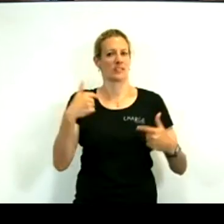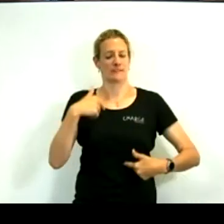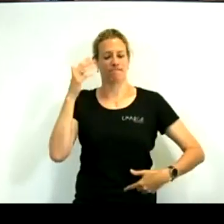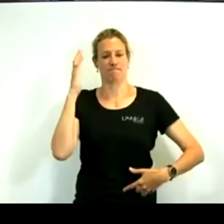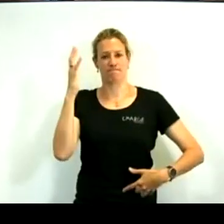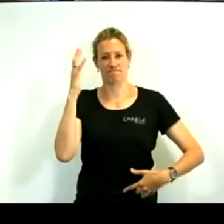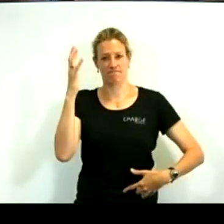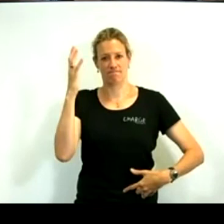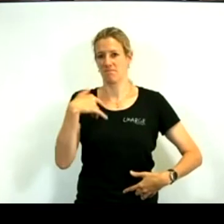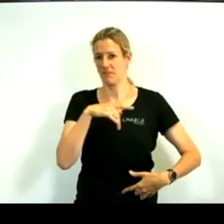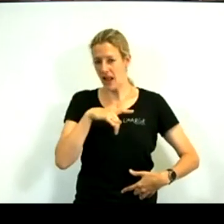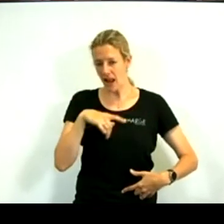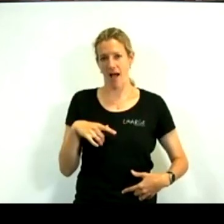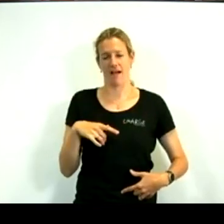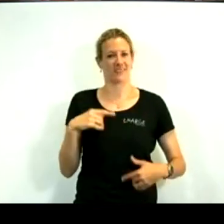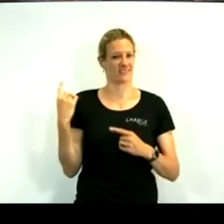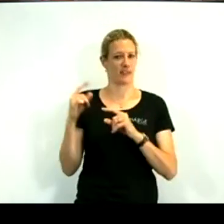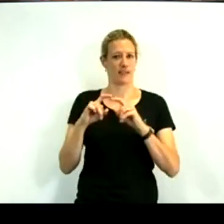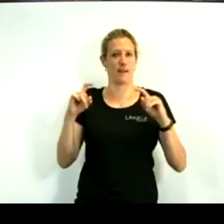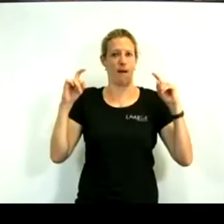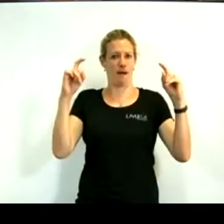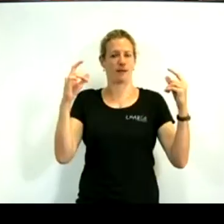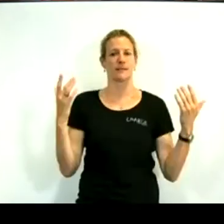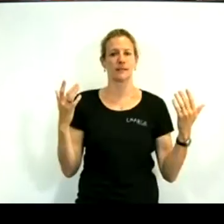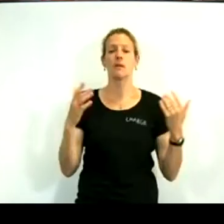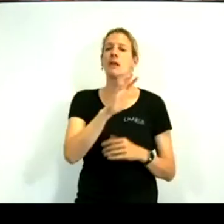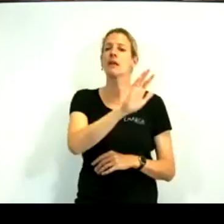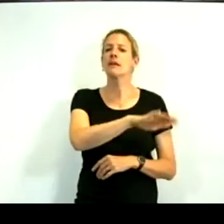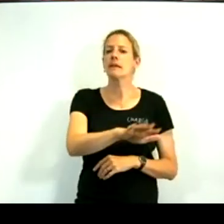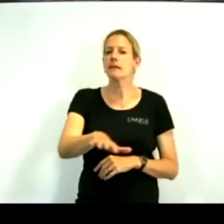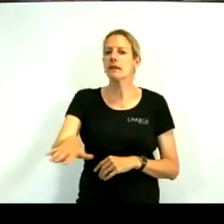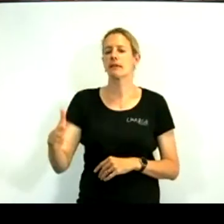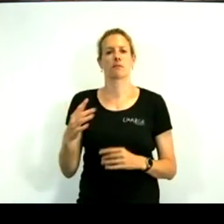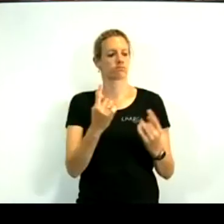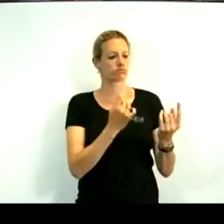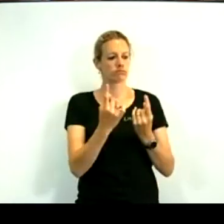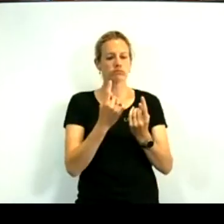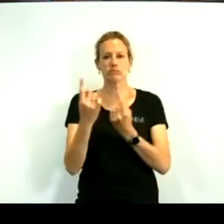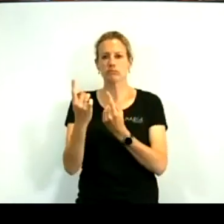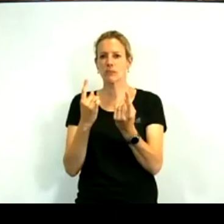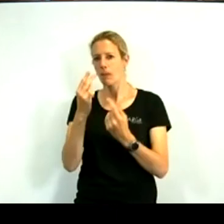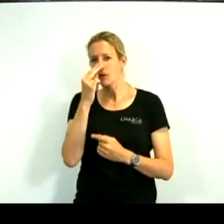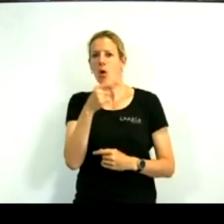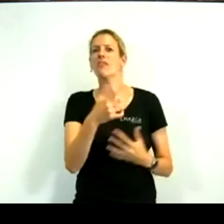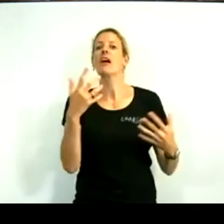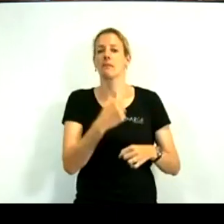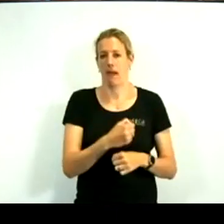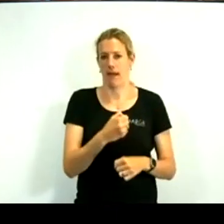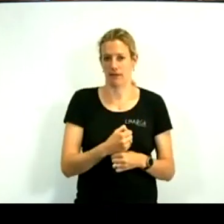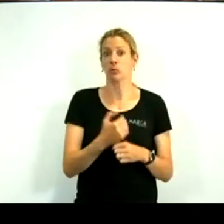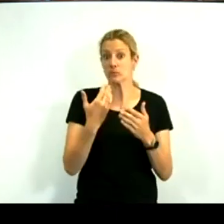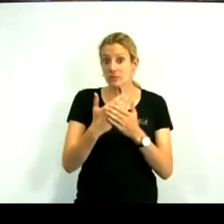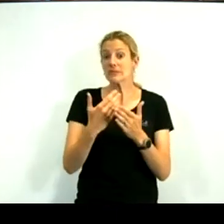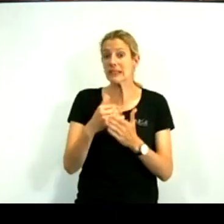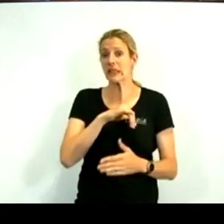I meet is doing things, and that's what I'm interested in. I'm interested in what the